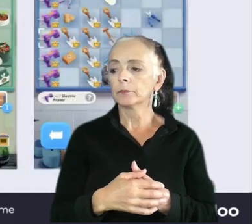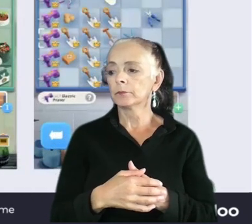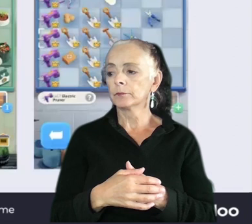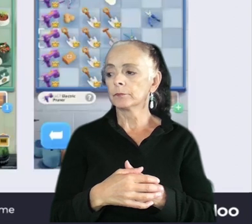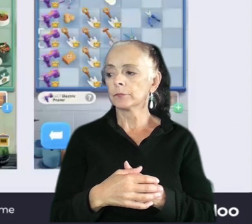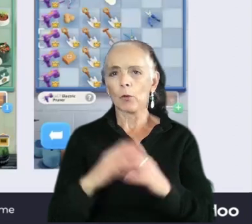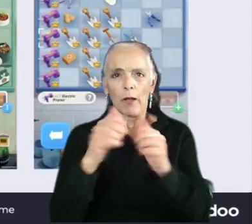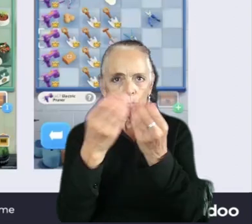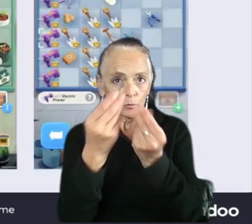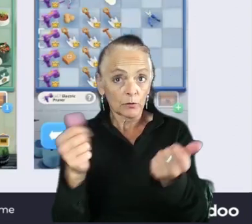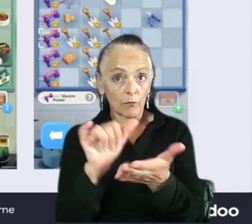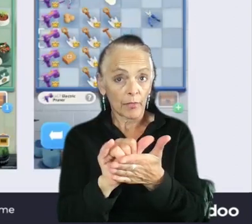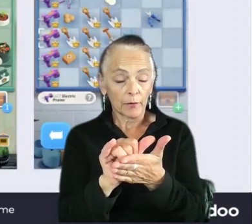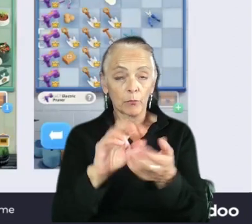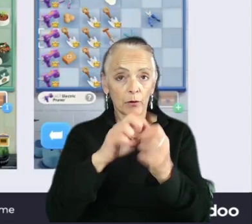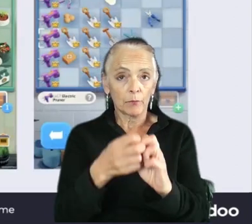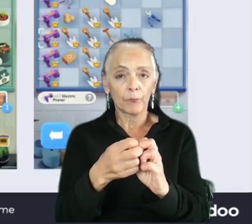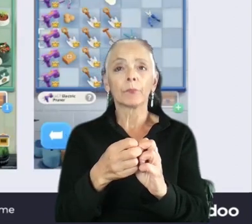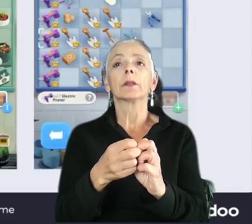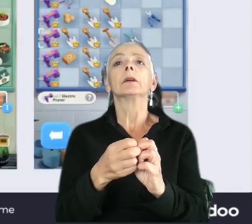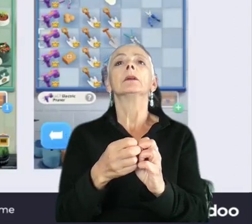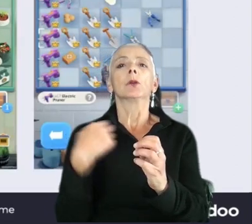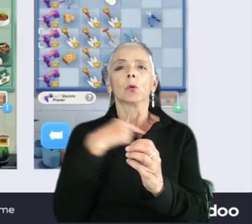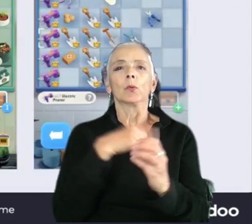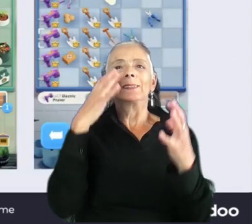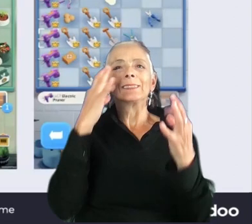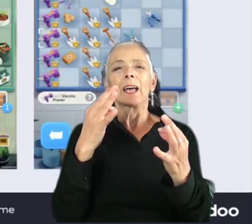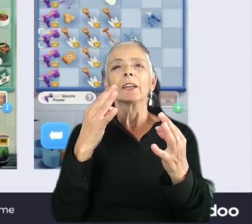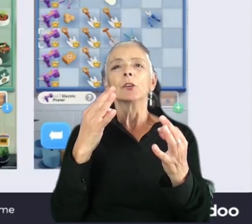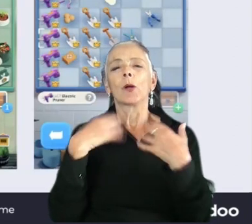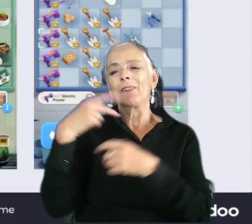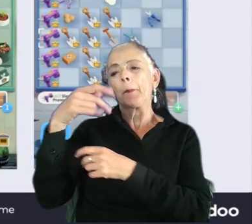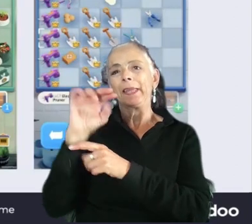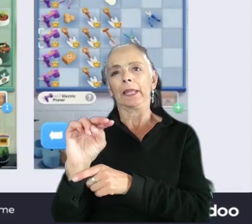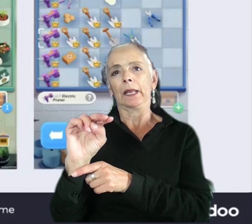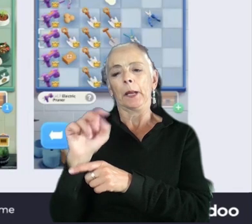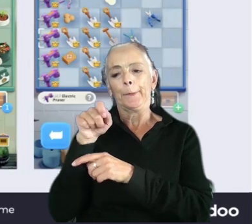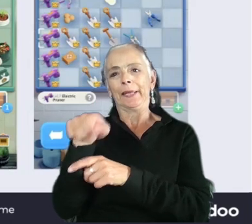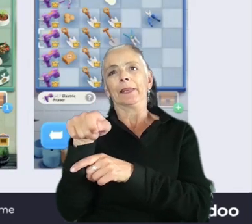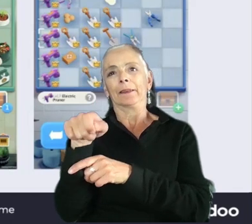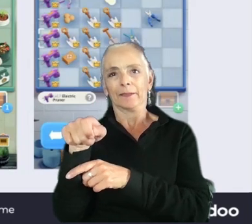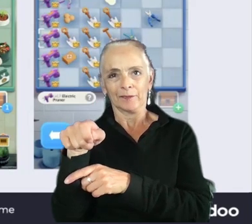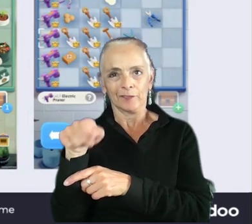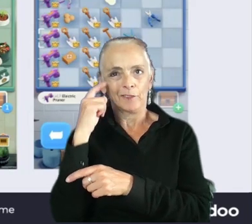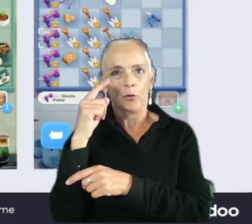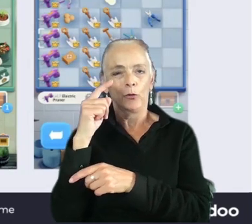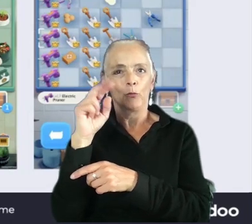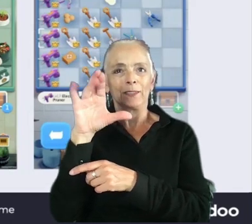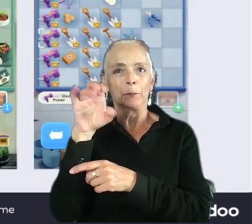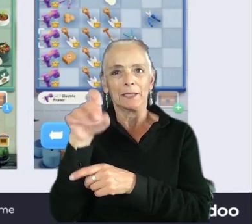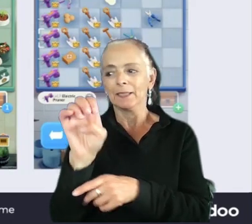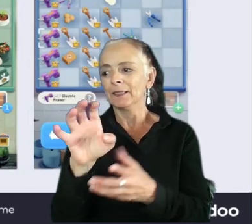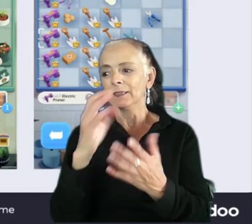To help with this, design came up with the idea of pinning a recipe. So you could attach it to the top of the screen directly